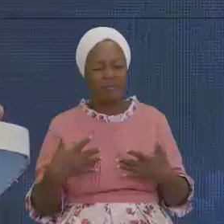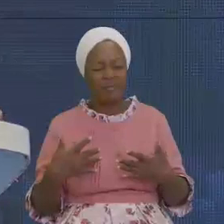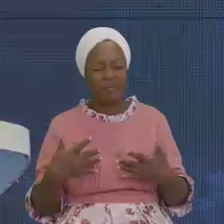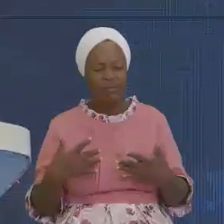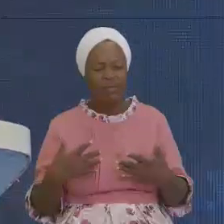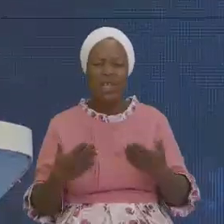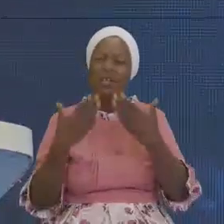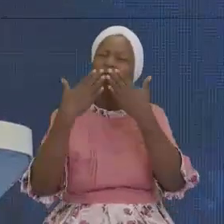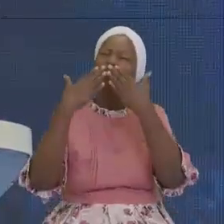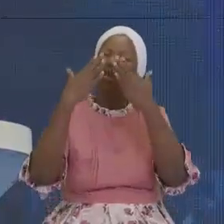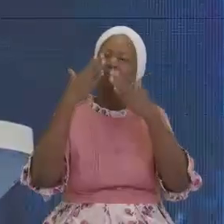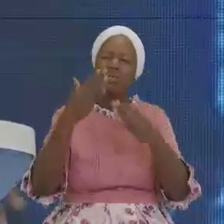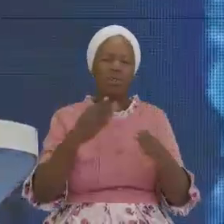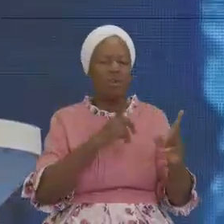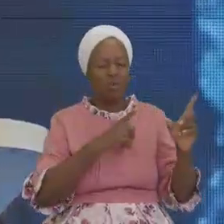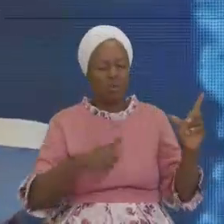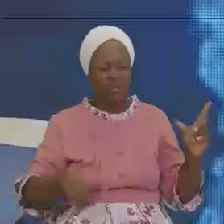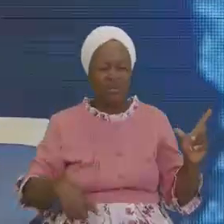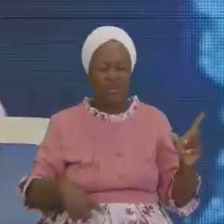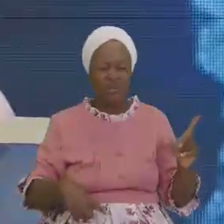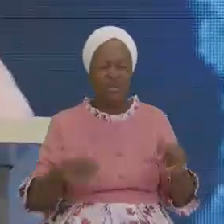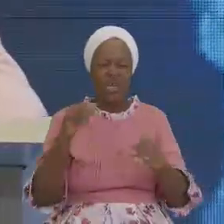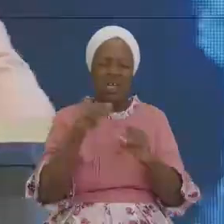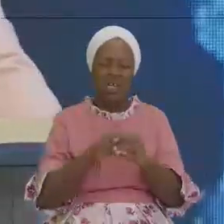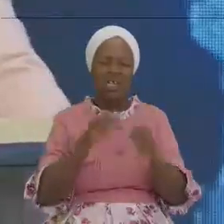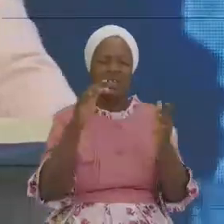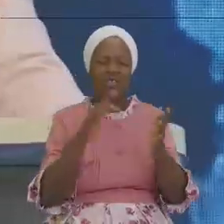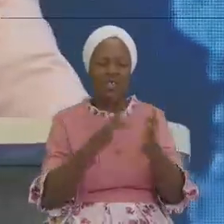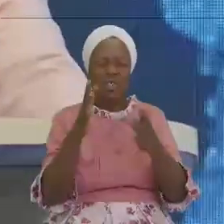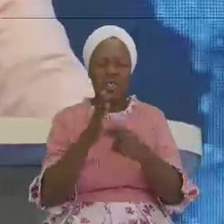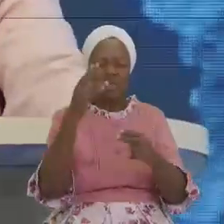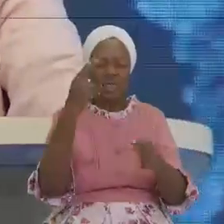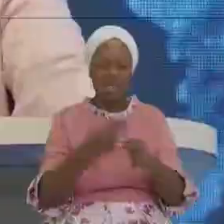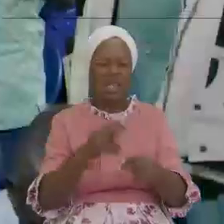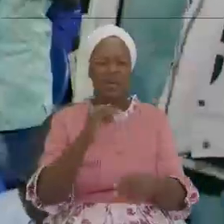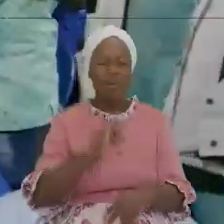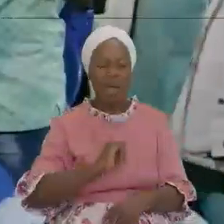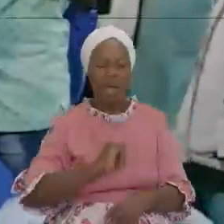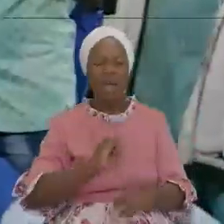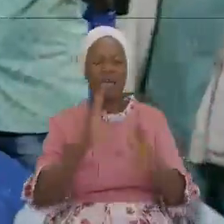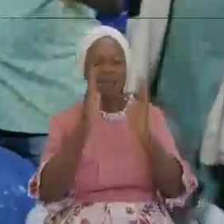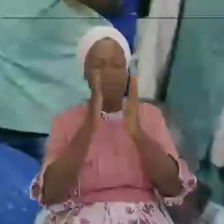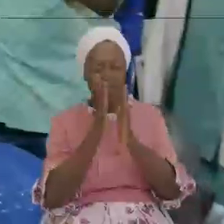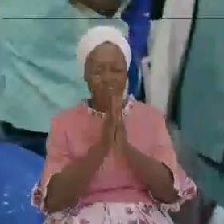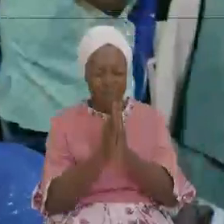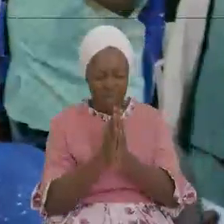Thank you, Lord. In Jesus' name I pray.